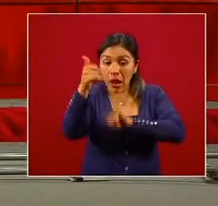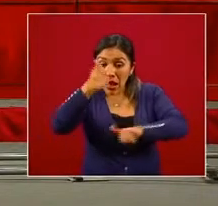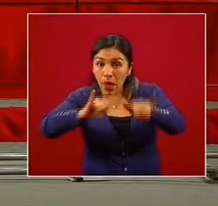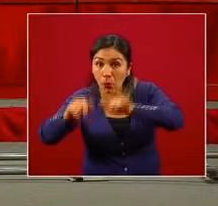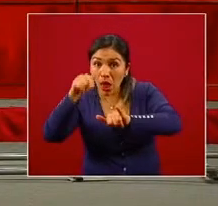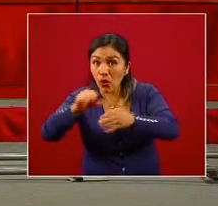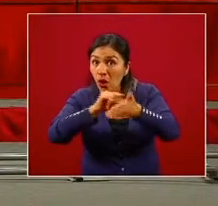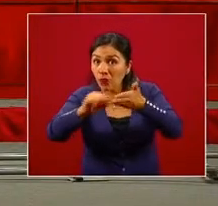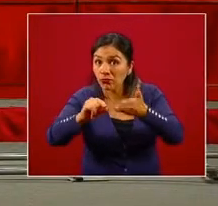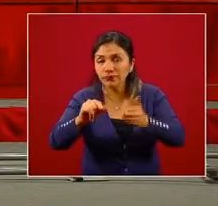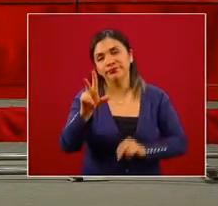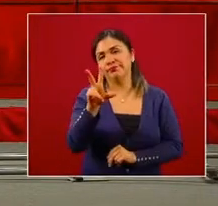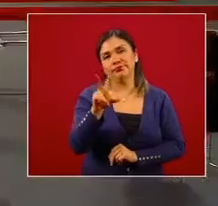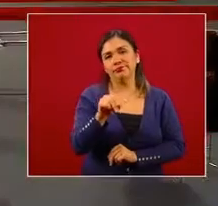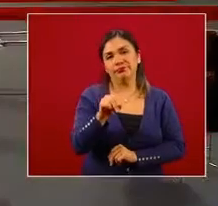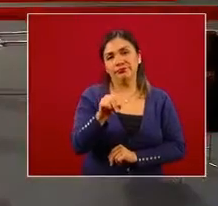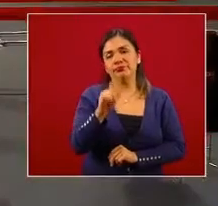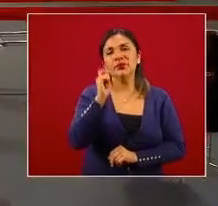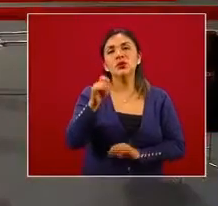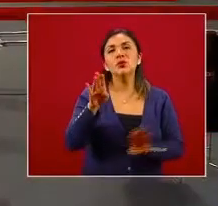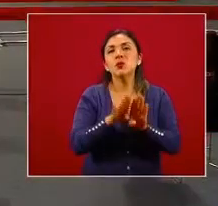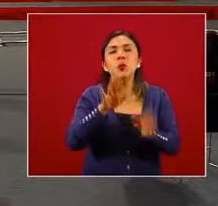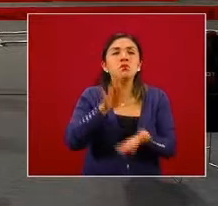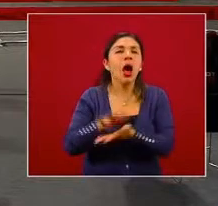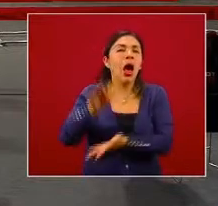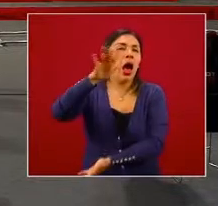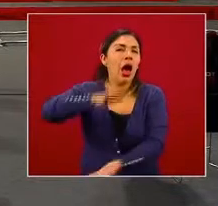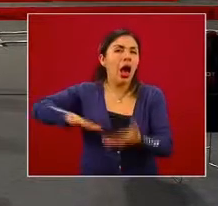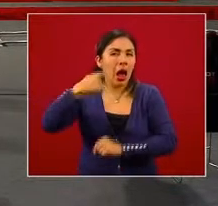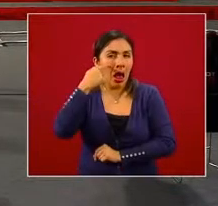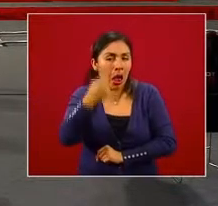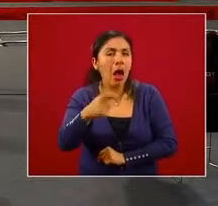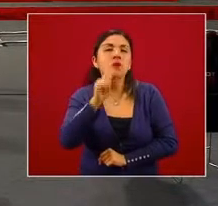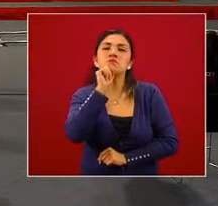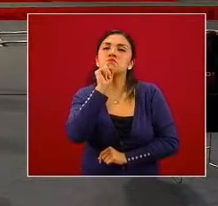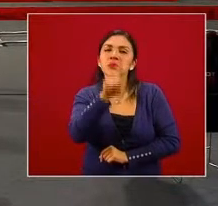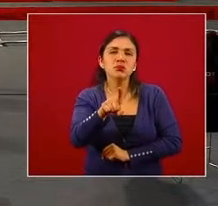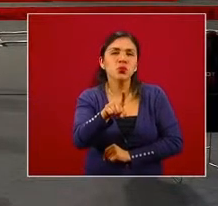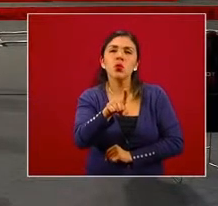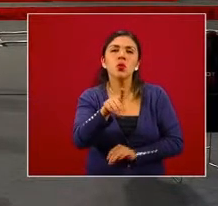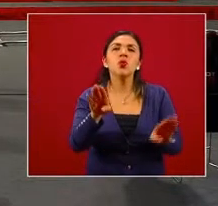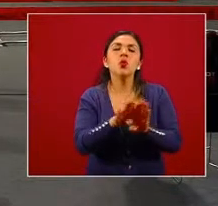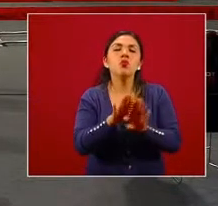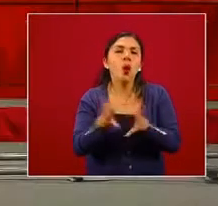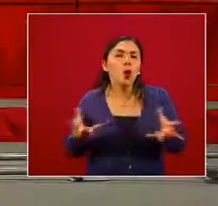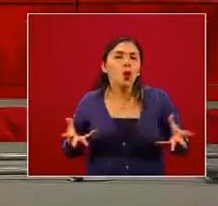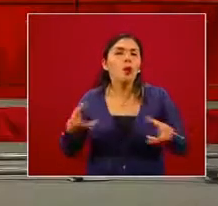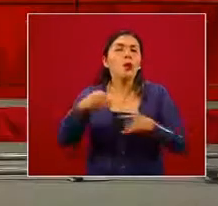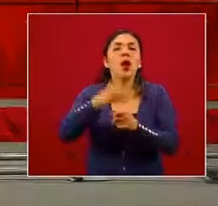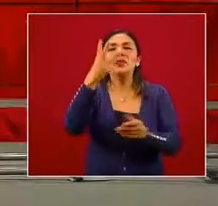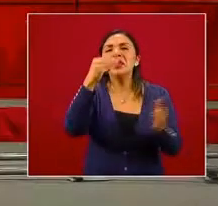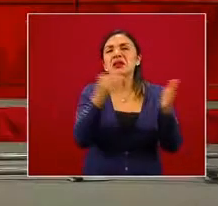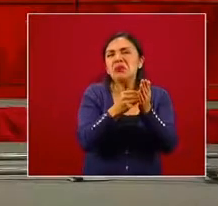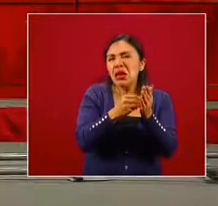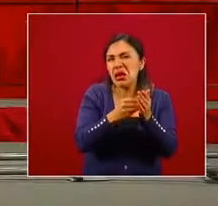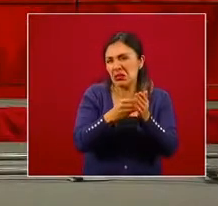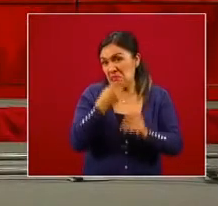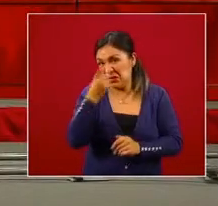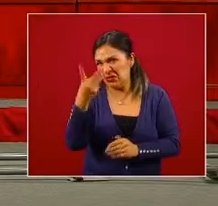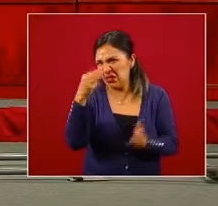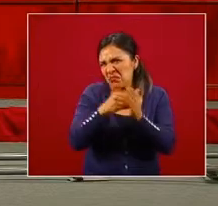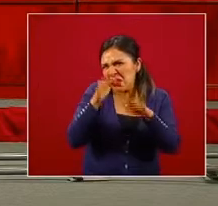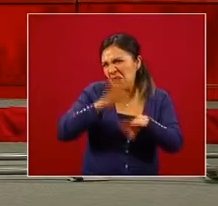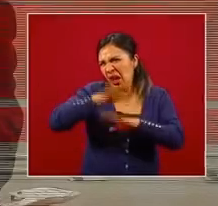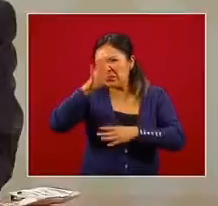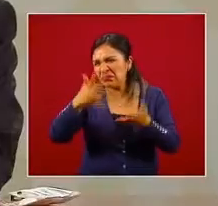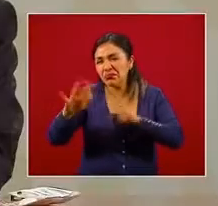we are still waiting for lab results. So what's the most probable thing that happened there is that they've already been